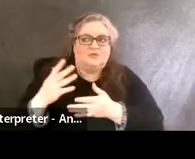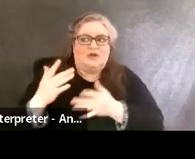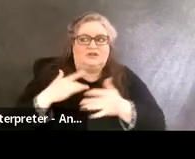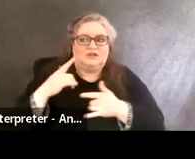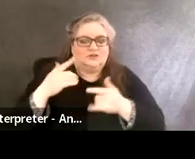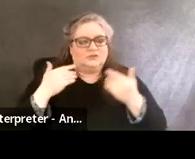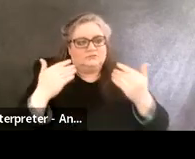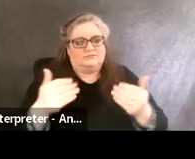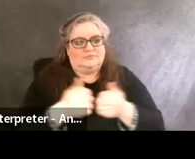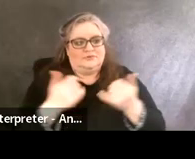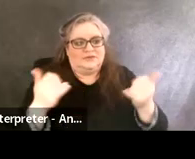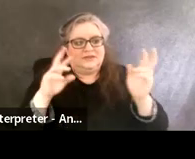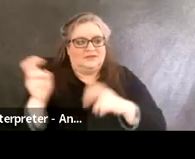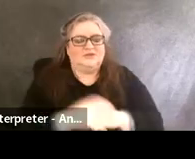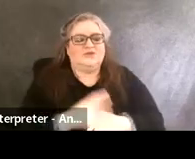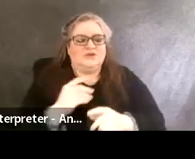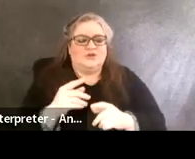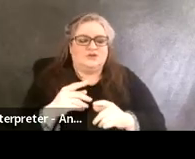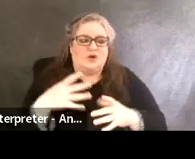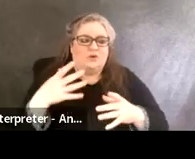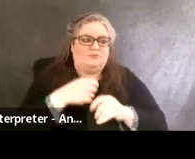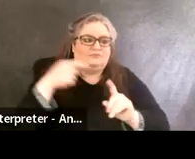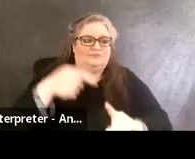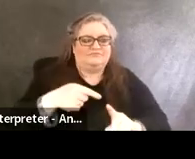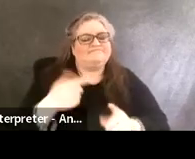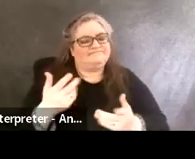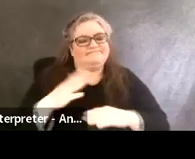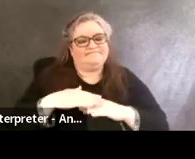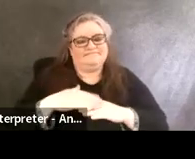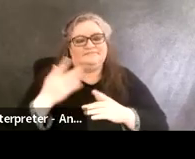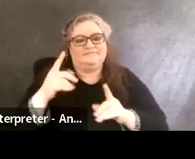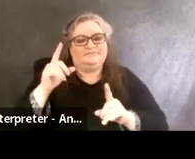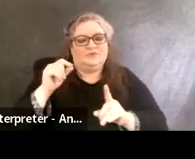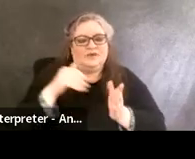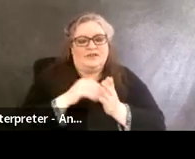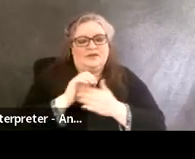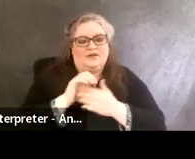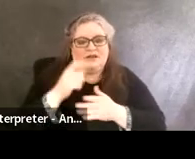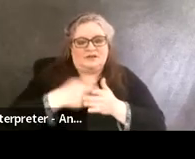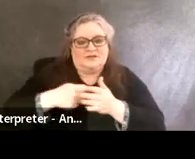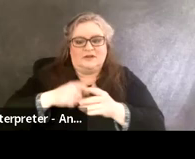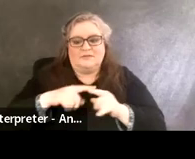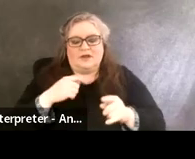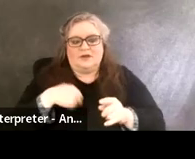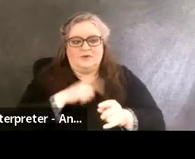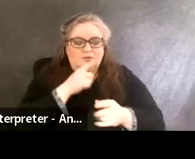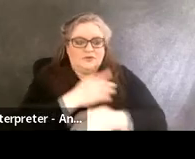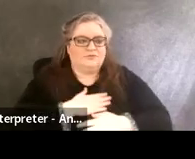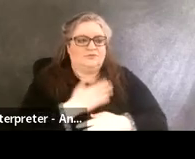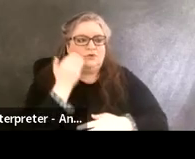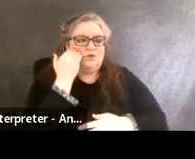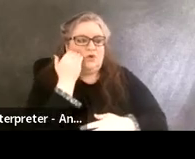move forward with this. So the bottom line is it is $20,000 expenses, but we really appreciate